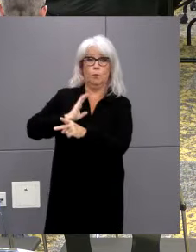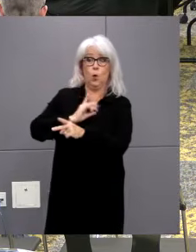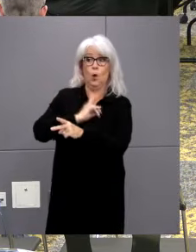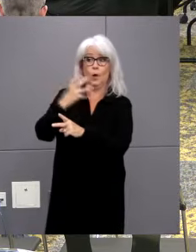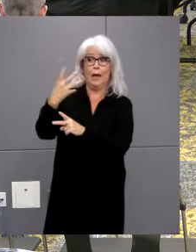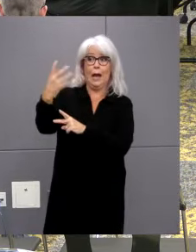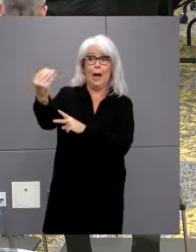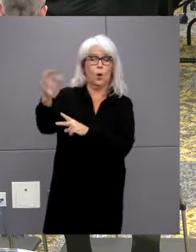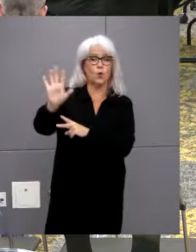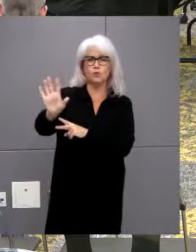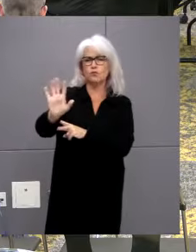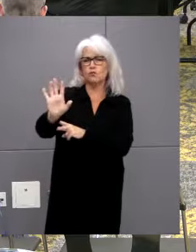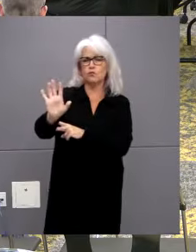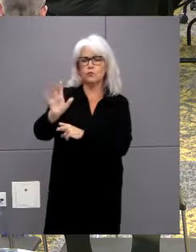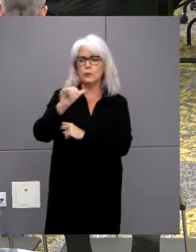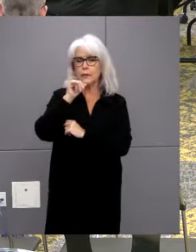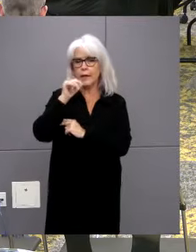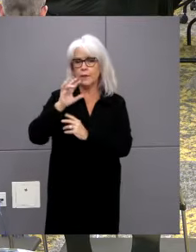an